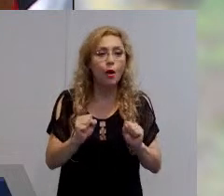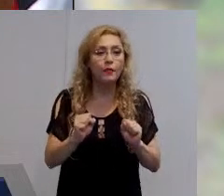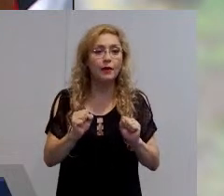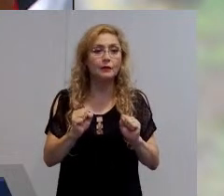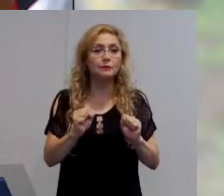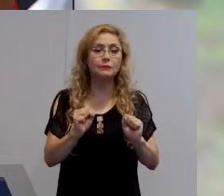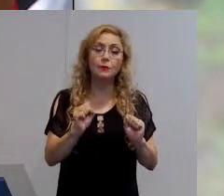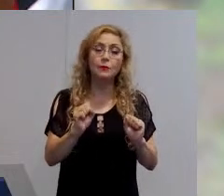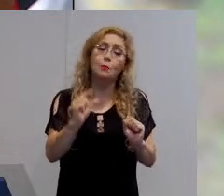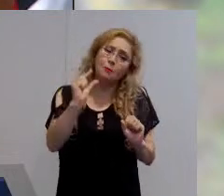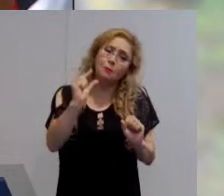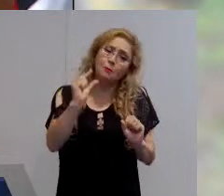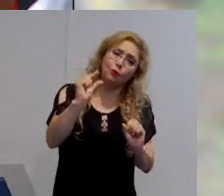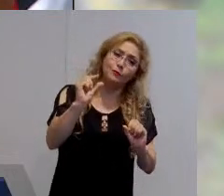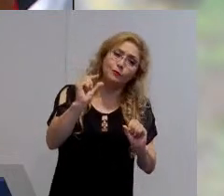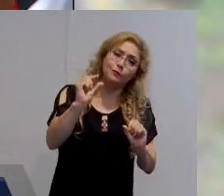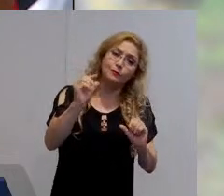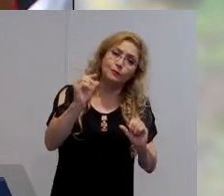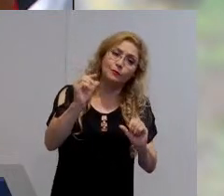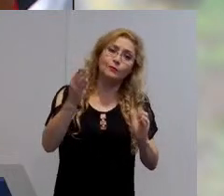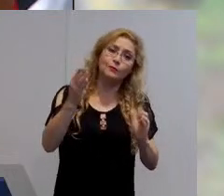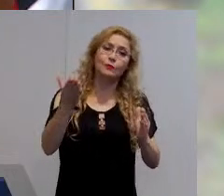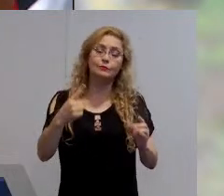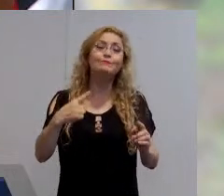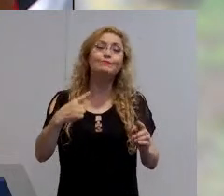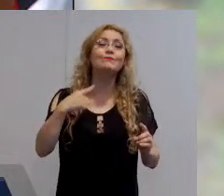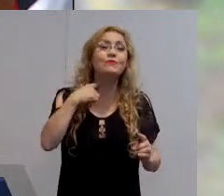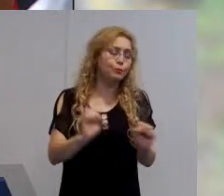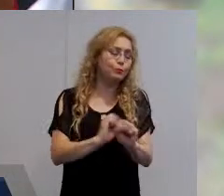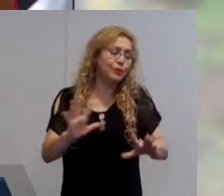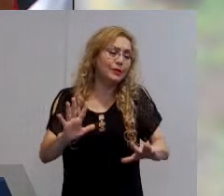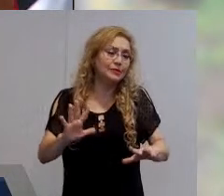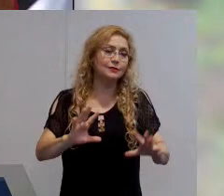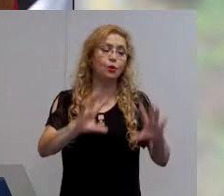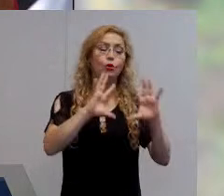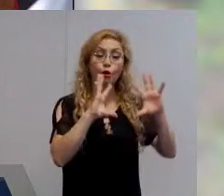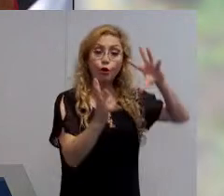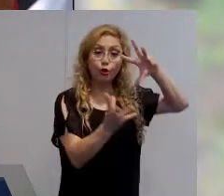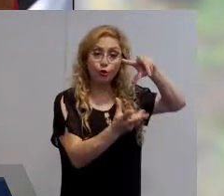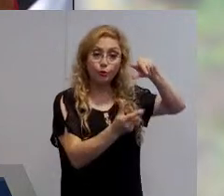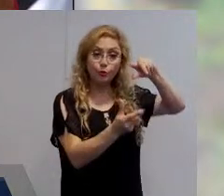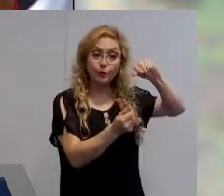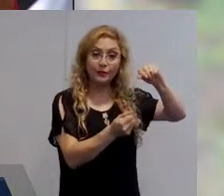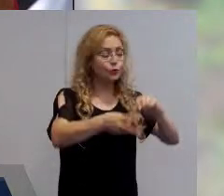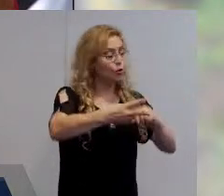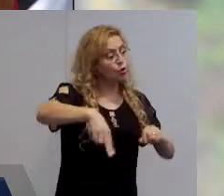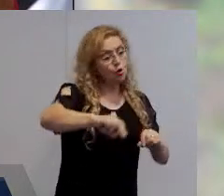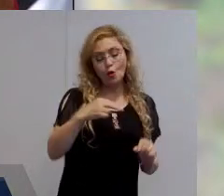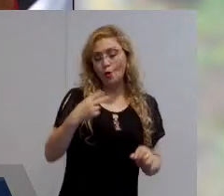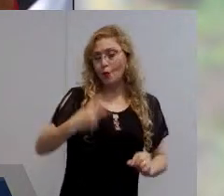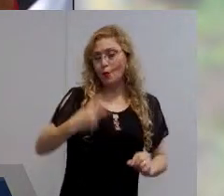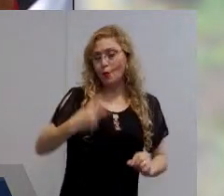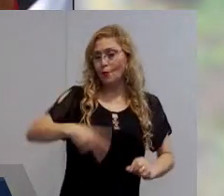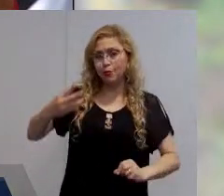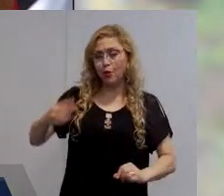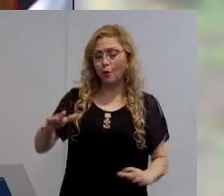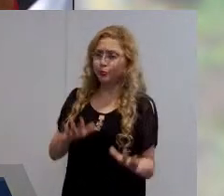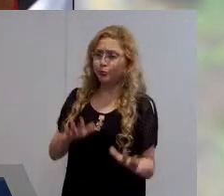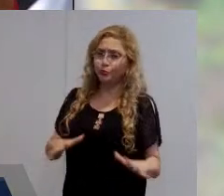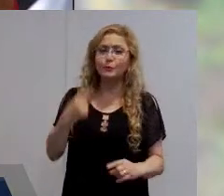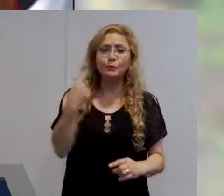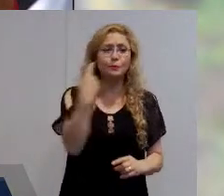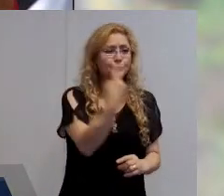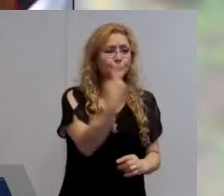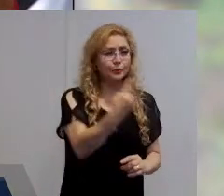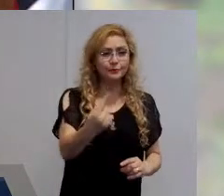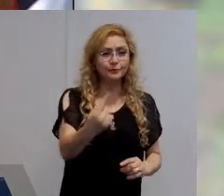able to address at least partially the impact of the global crisis. We greatly value the effort made by each one